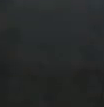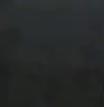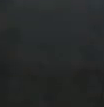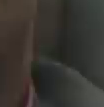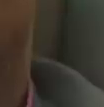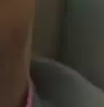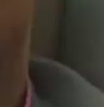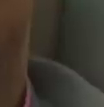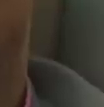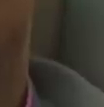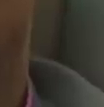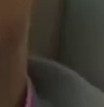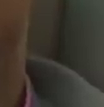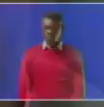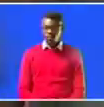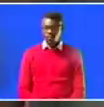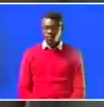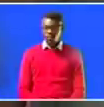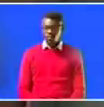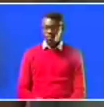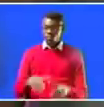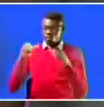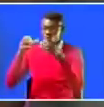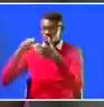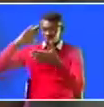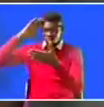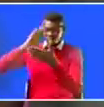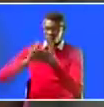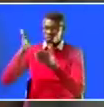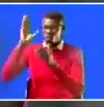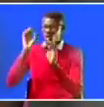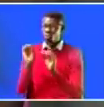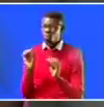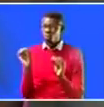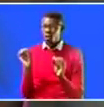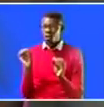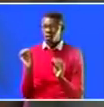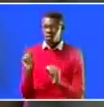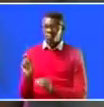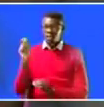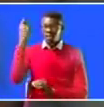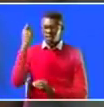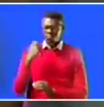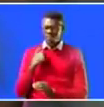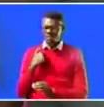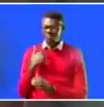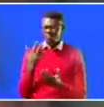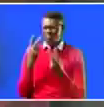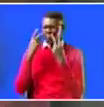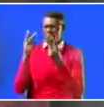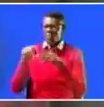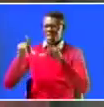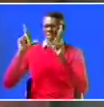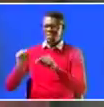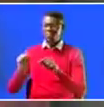states. I think the atheist group in Kenya are just looking for me it is just like a cheap publicity